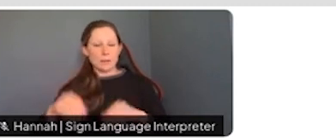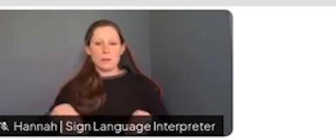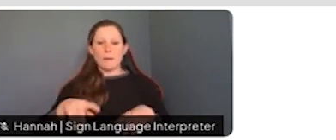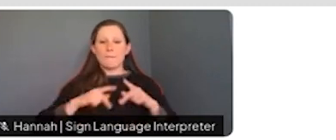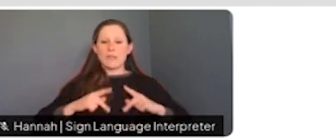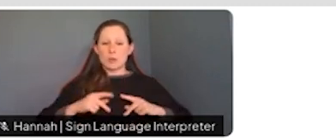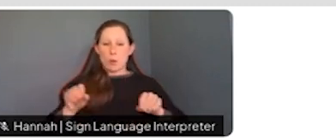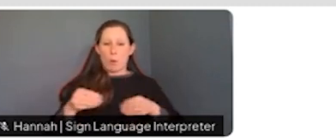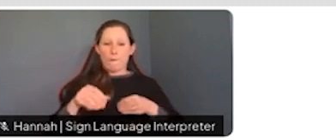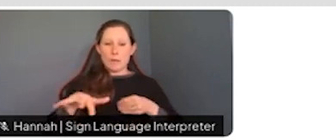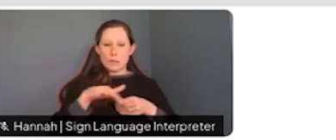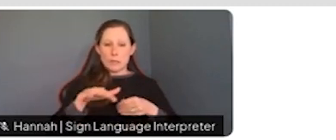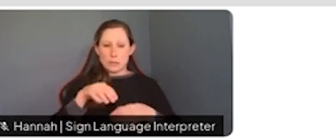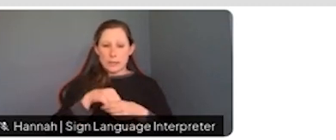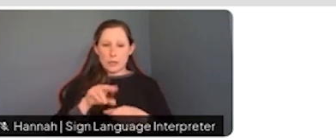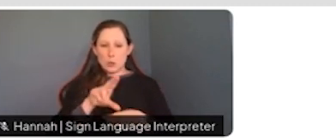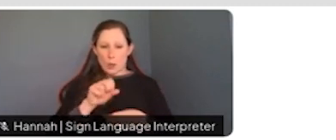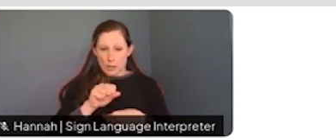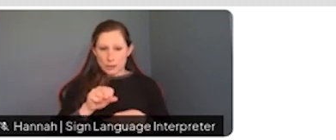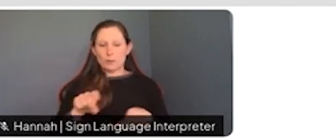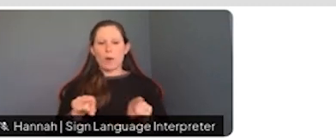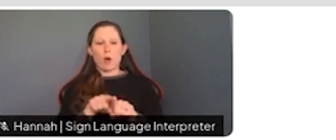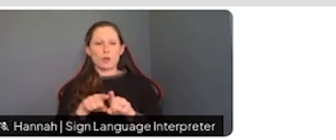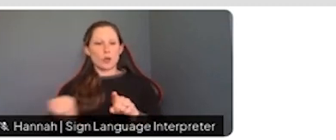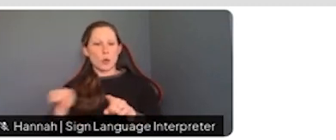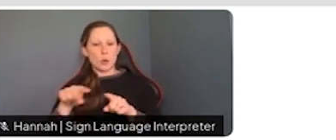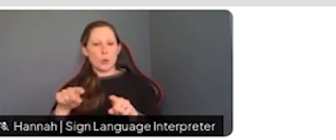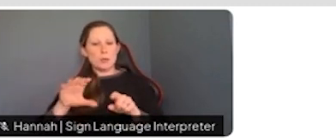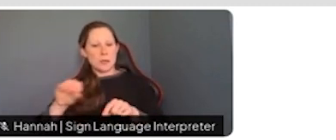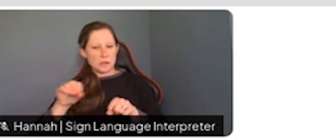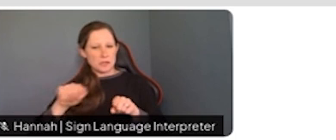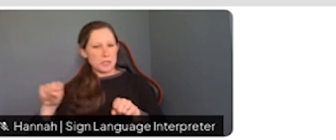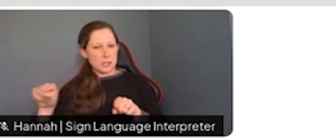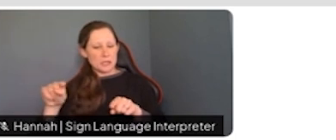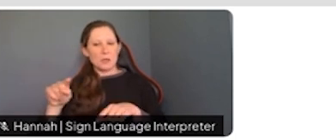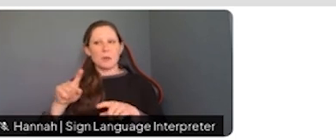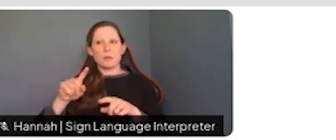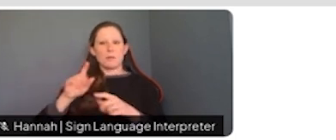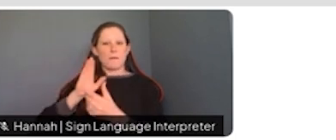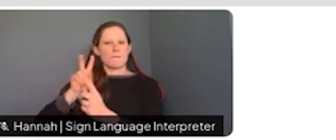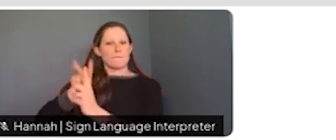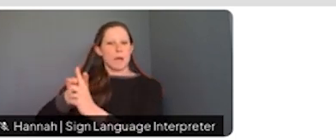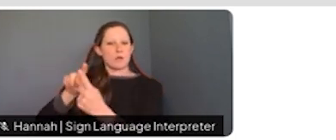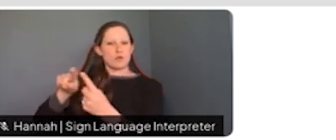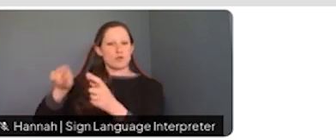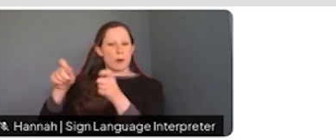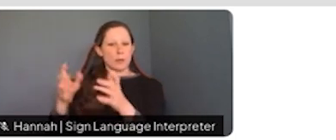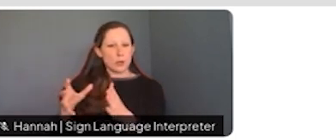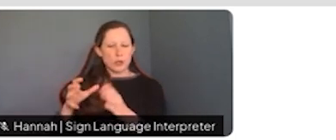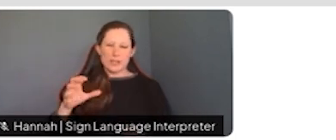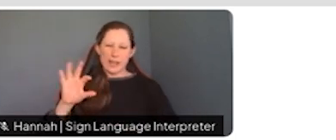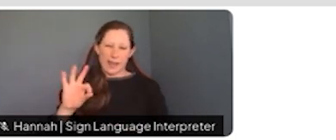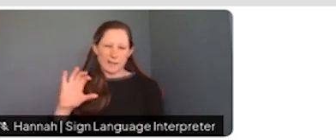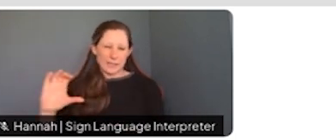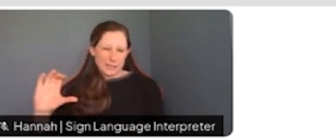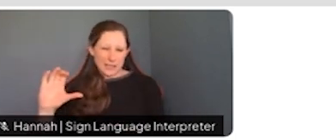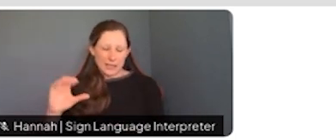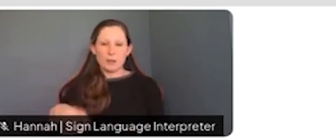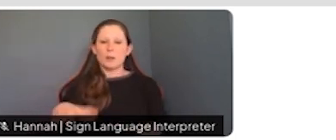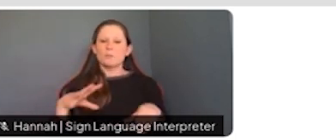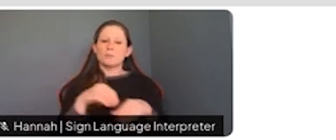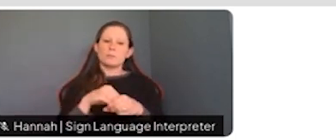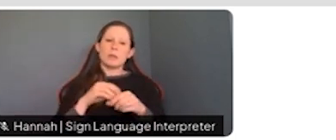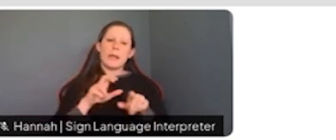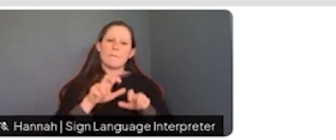along with entities that report information to regulators like the SEC, and that would include investment